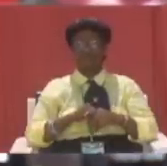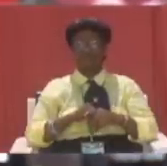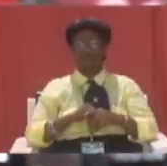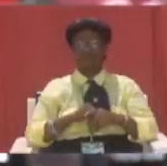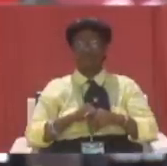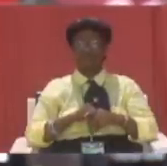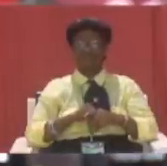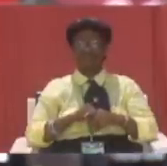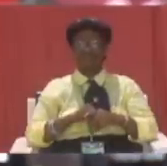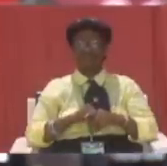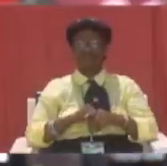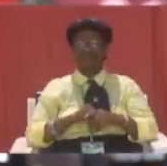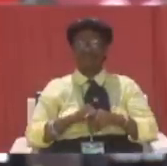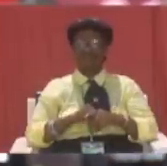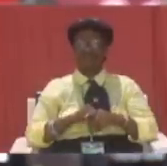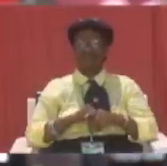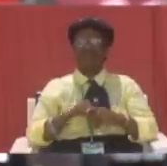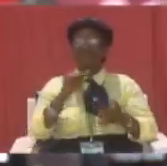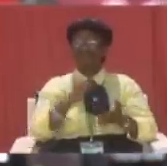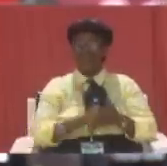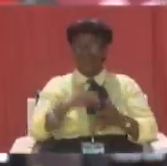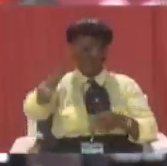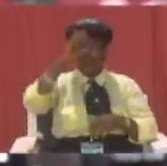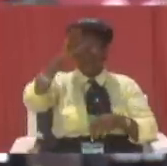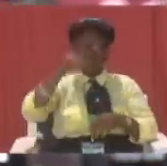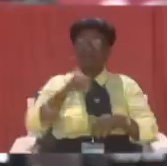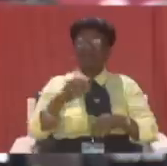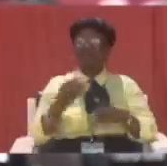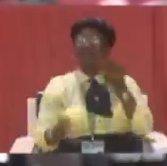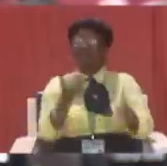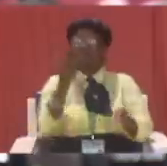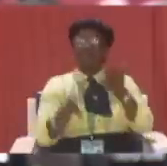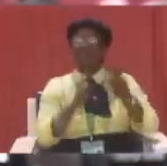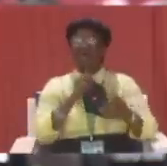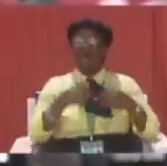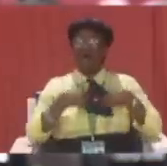Bartimaeus had been dead 4 days, dead and rotten.